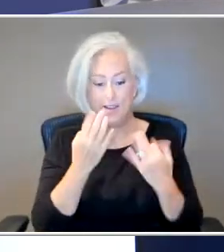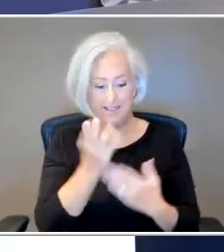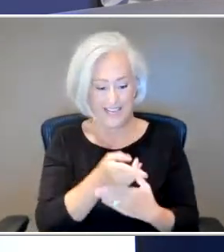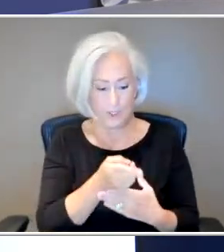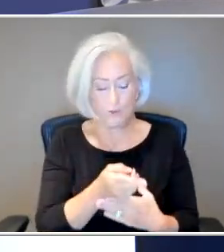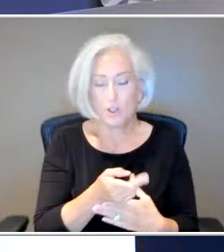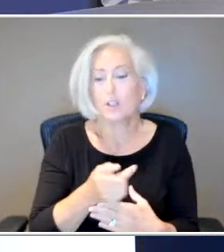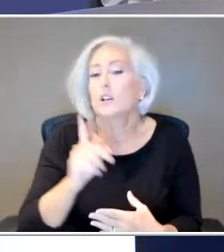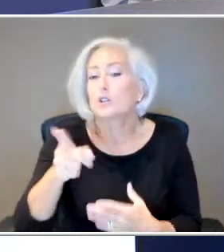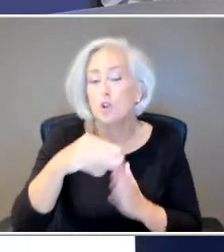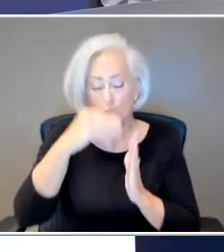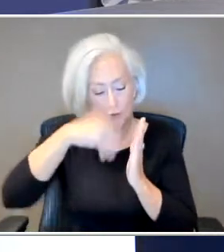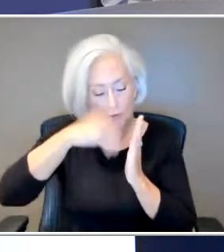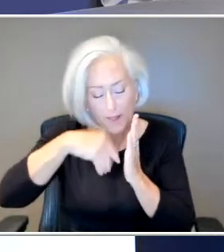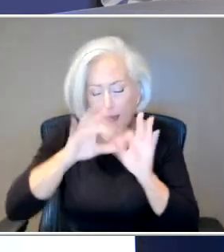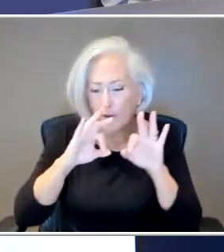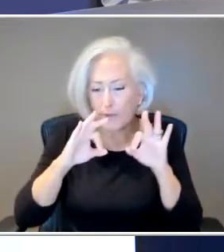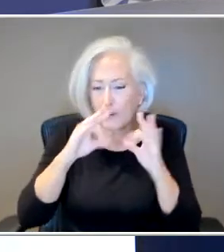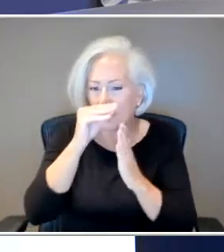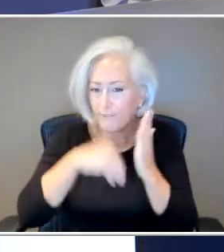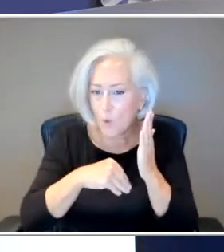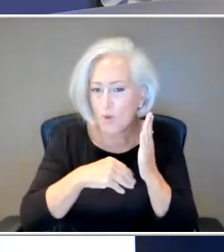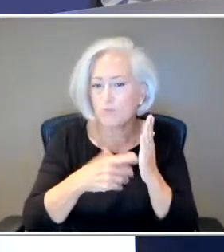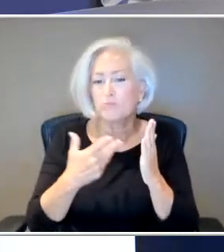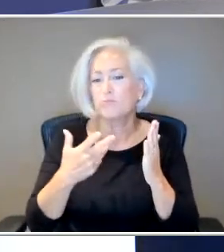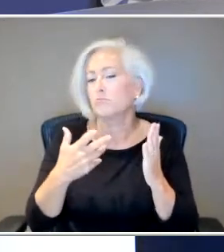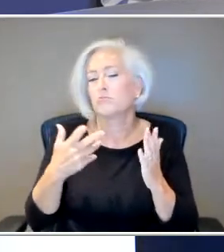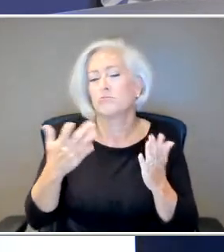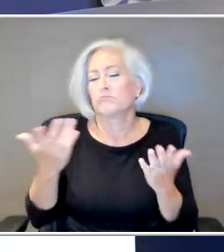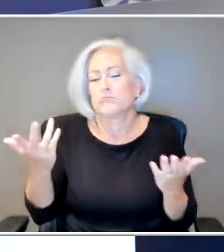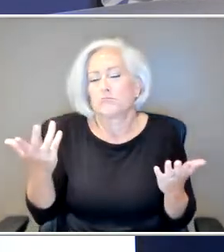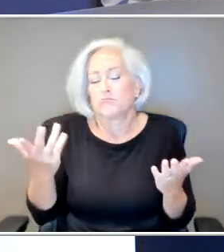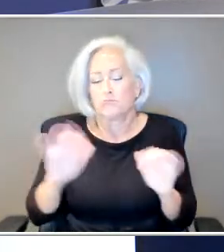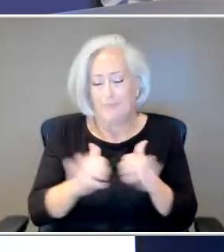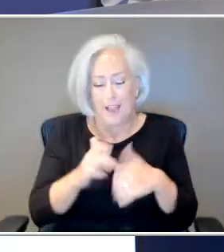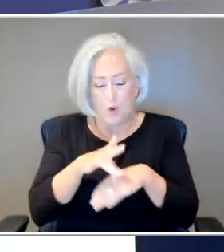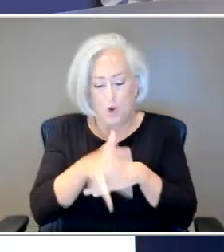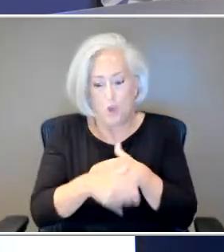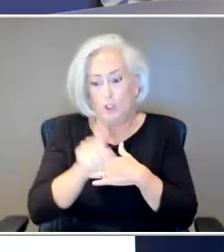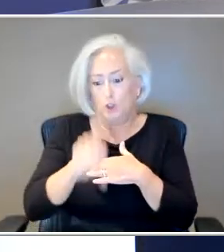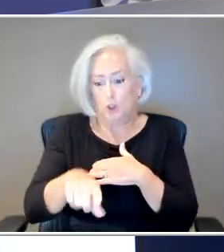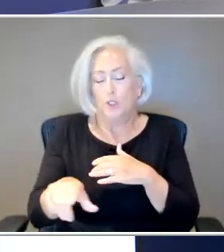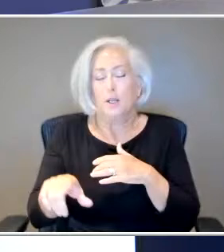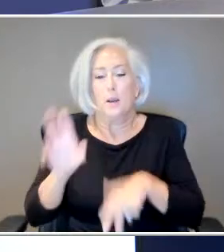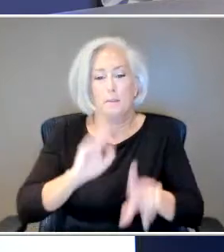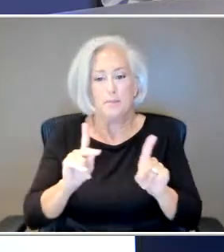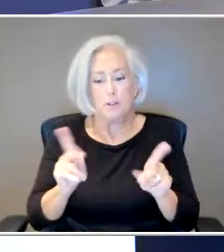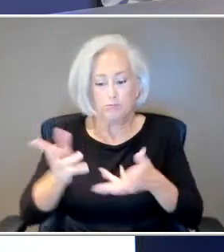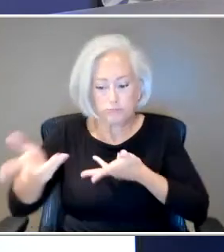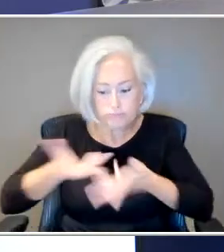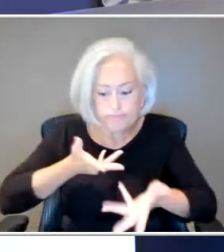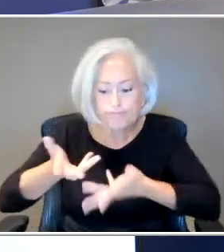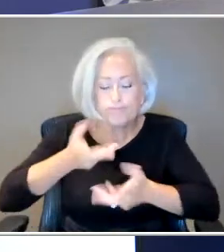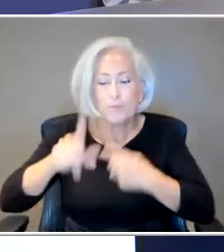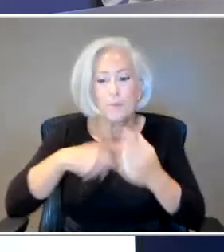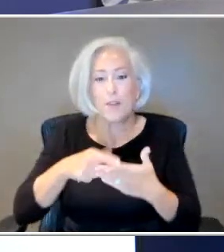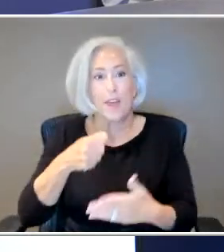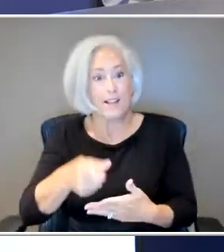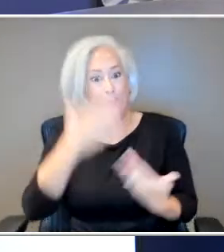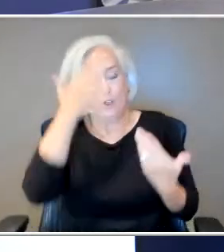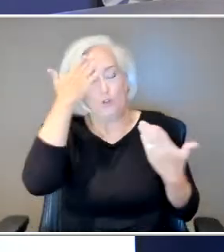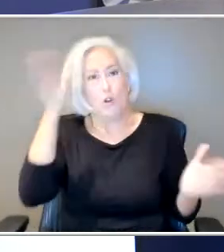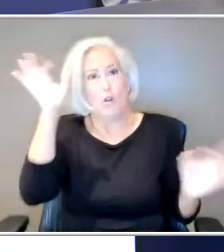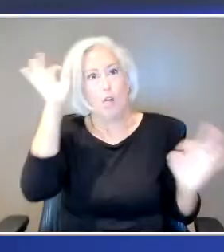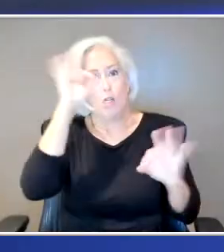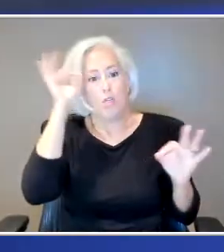the forms, but you know, how early should people be really having these conversations? I mean, if you don't know, you don't know. Yeah, that's